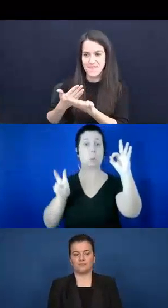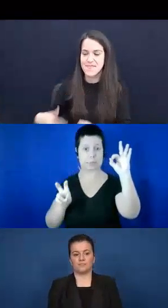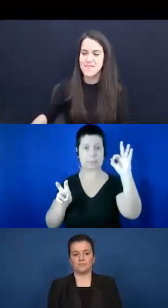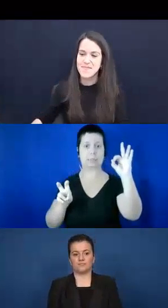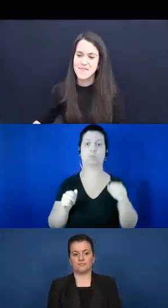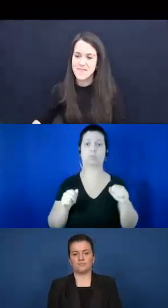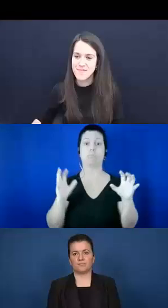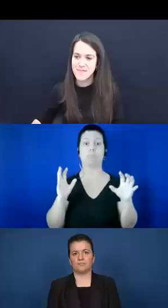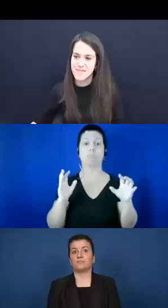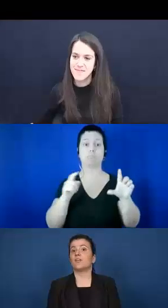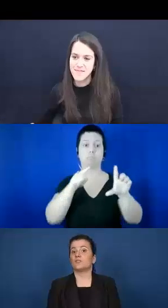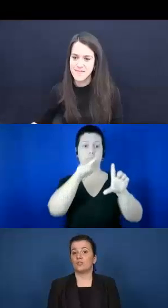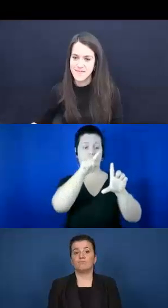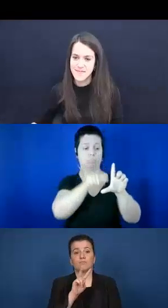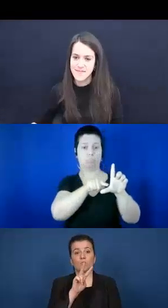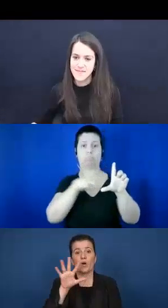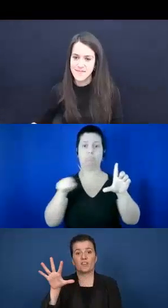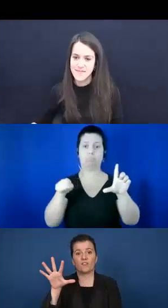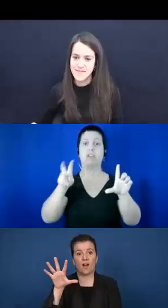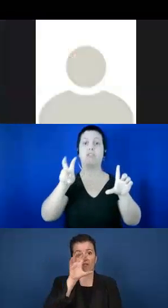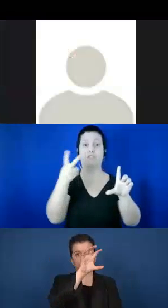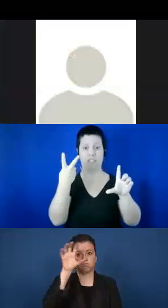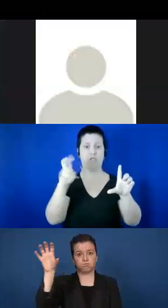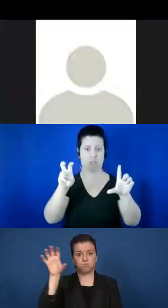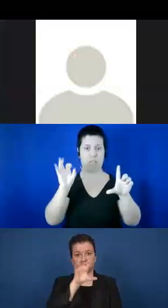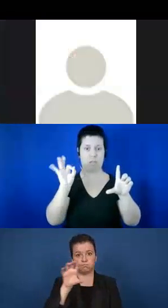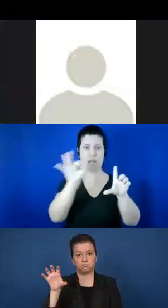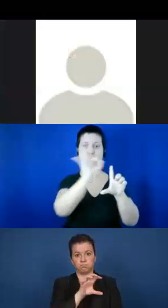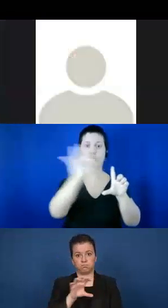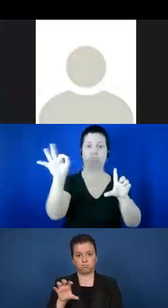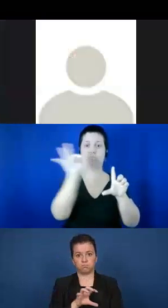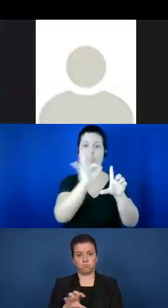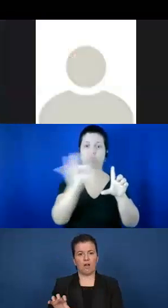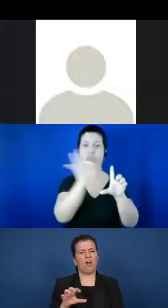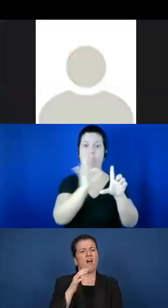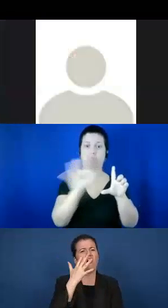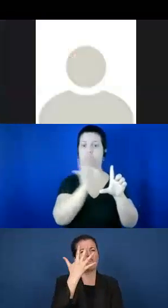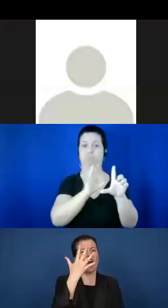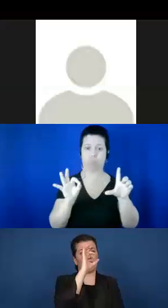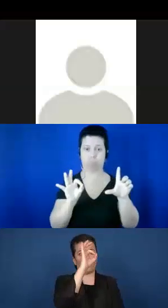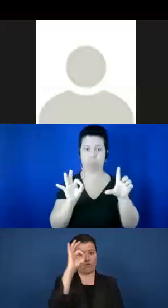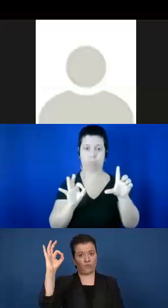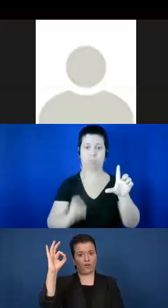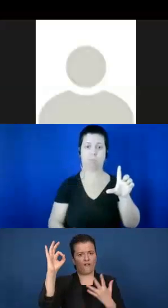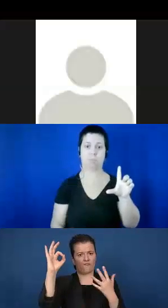25 red circles arranged in 5 rows and 5 columns.